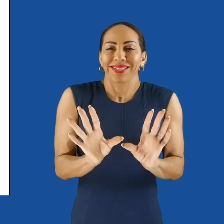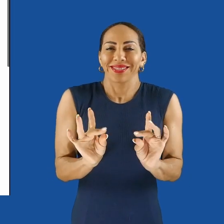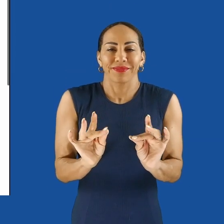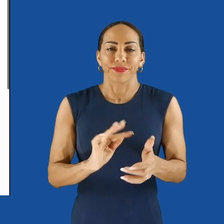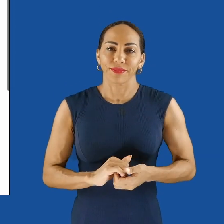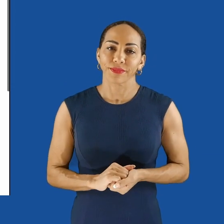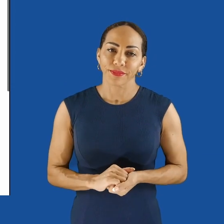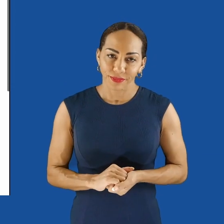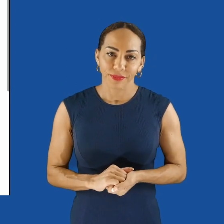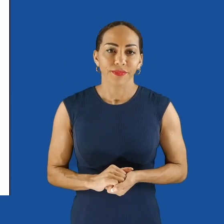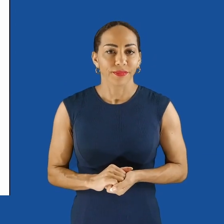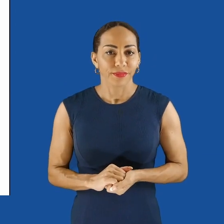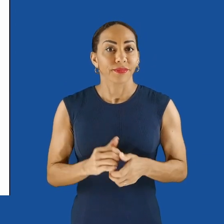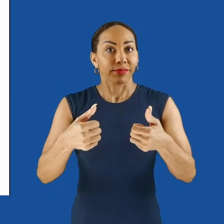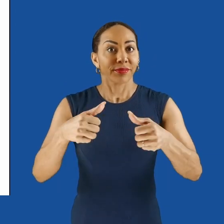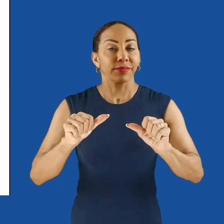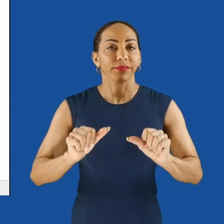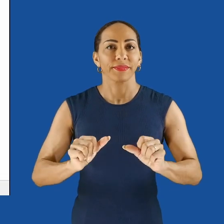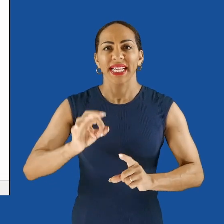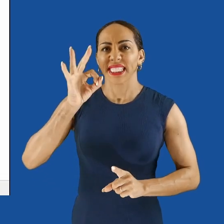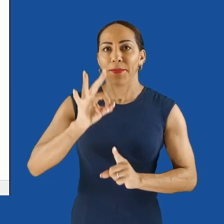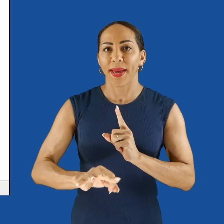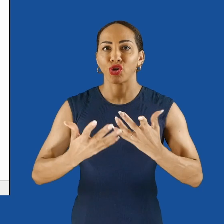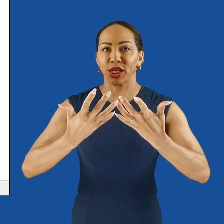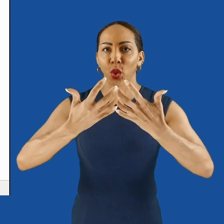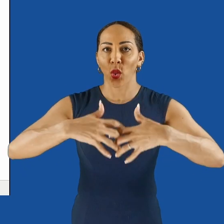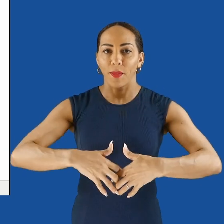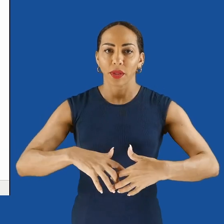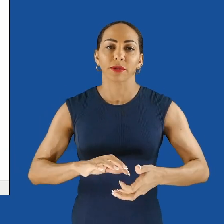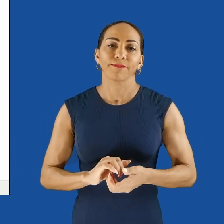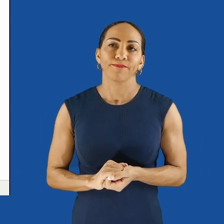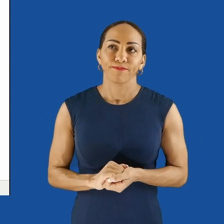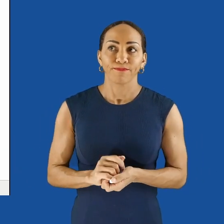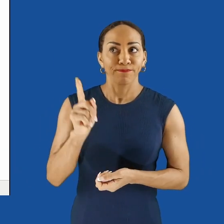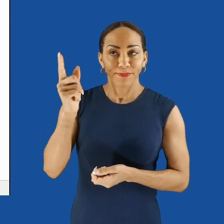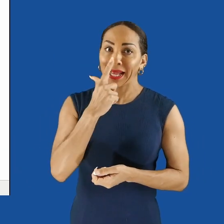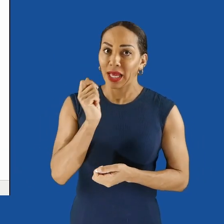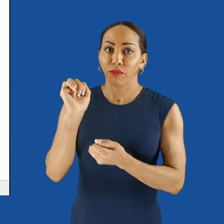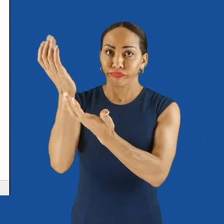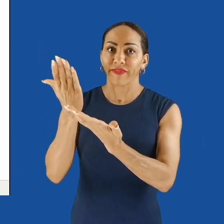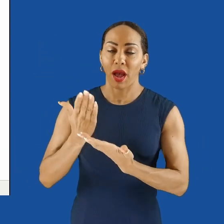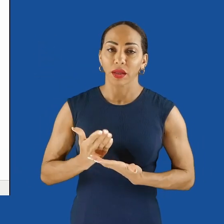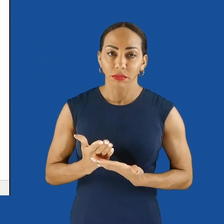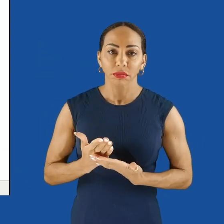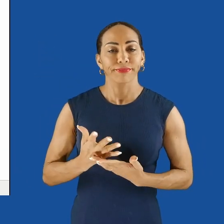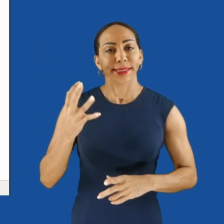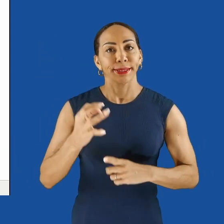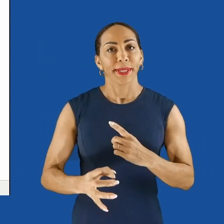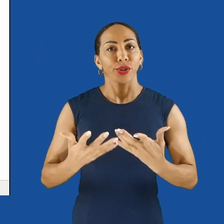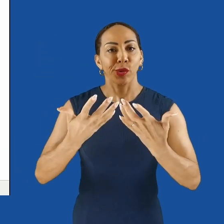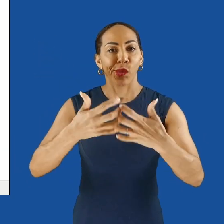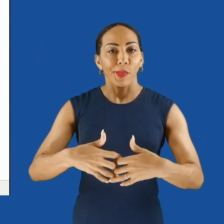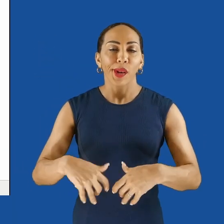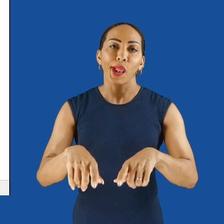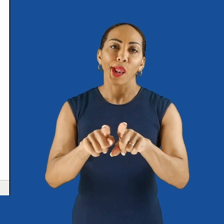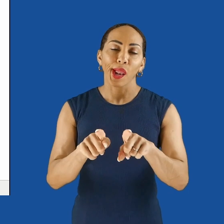Next section, specialist equipment. Specialist equipment. Access to Work can provide things like specialist